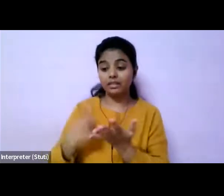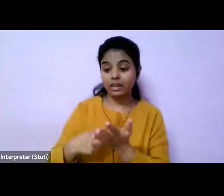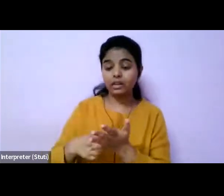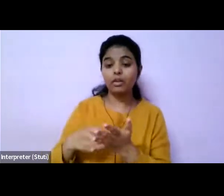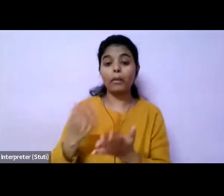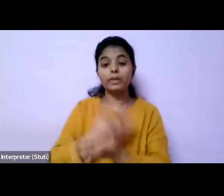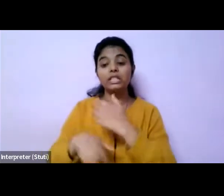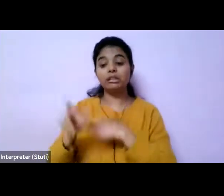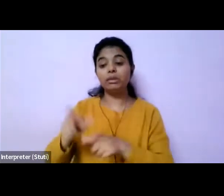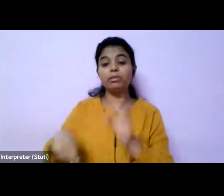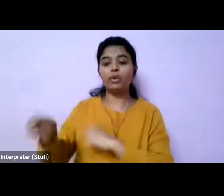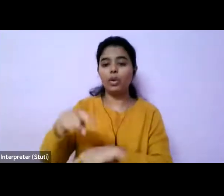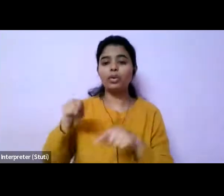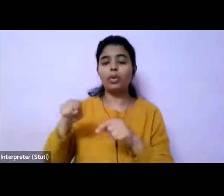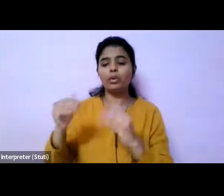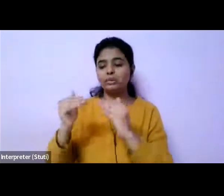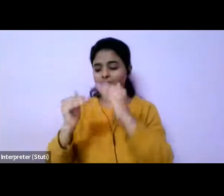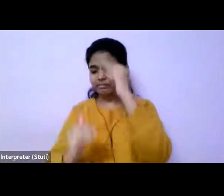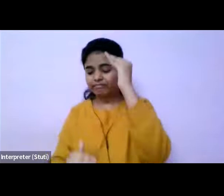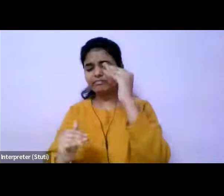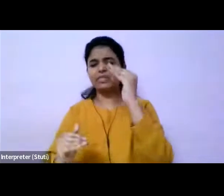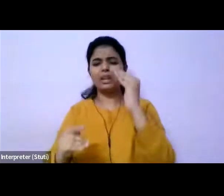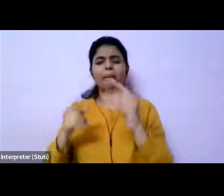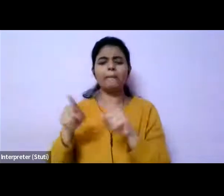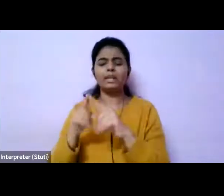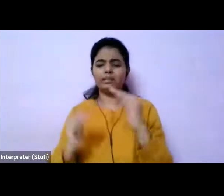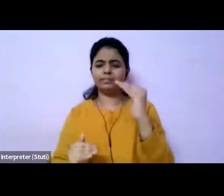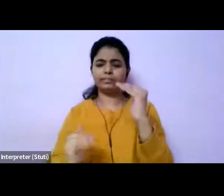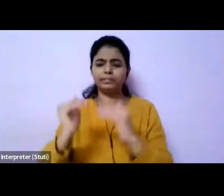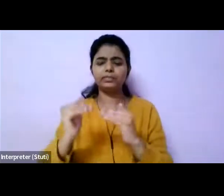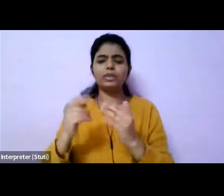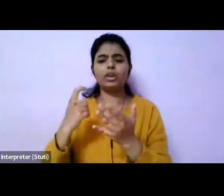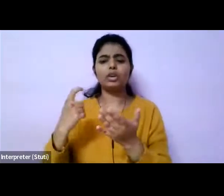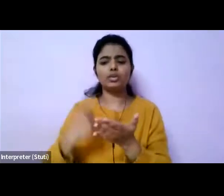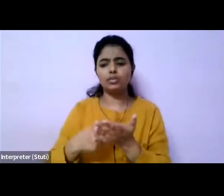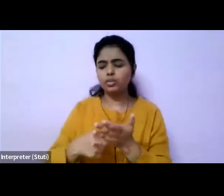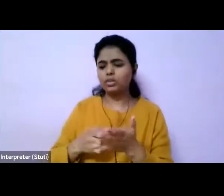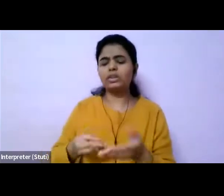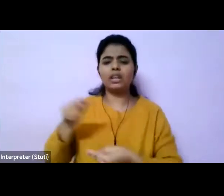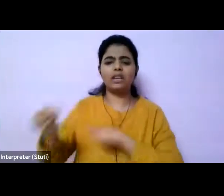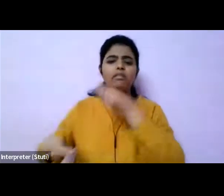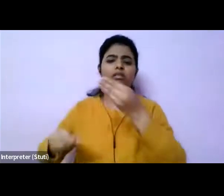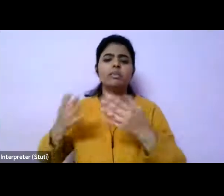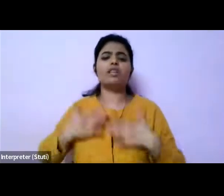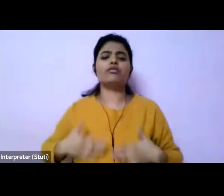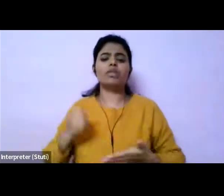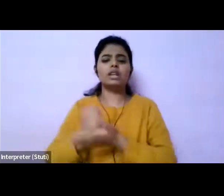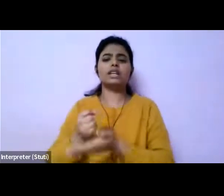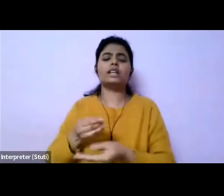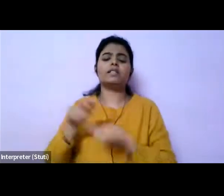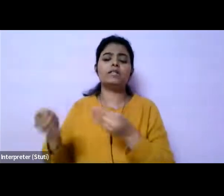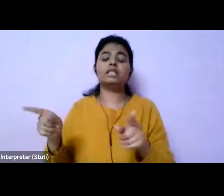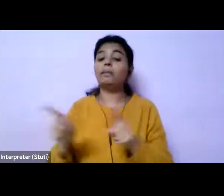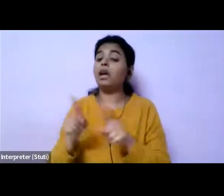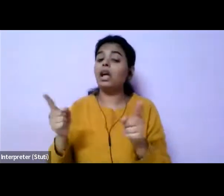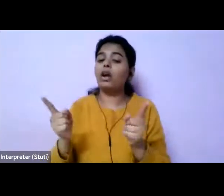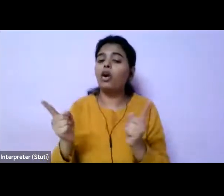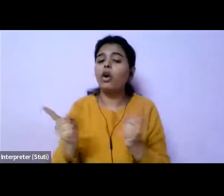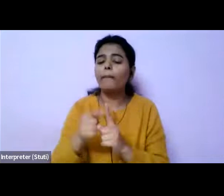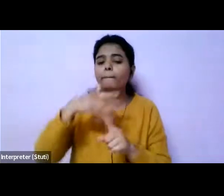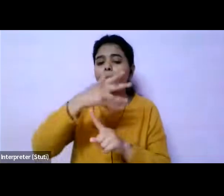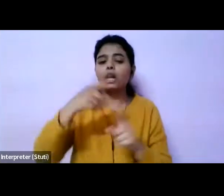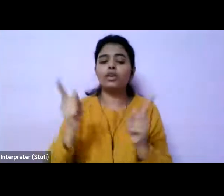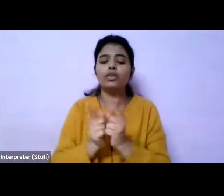some and marginalize certain others. Now, against this brief background, let